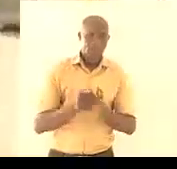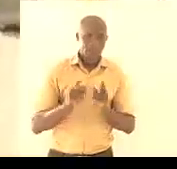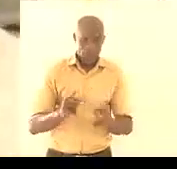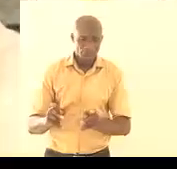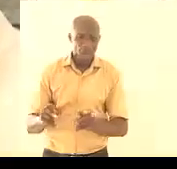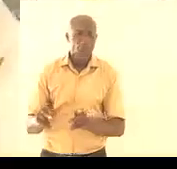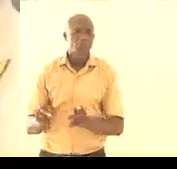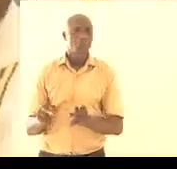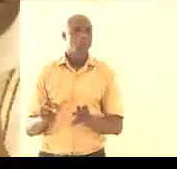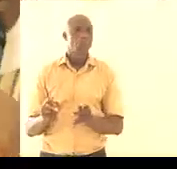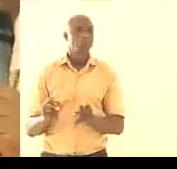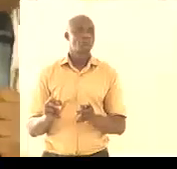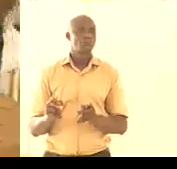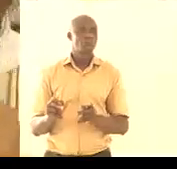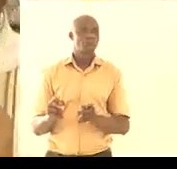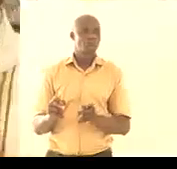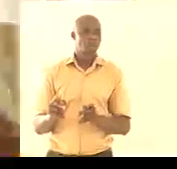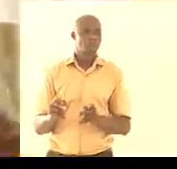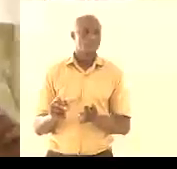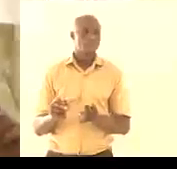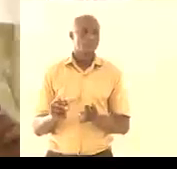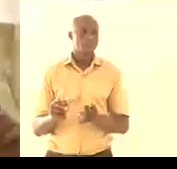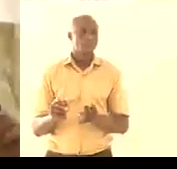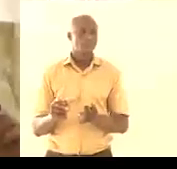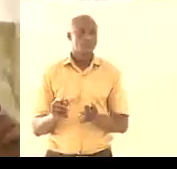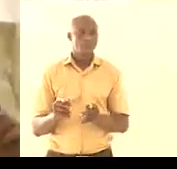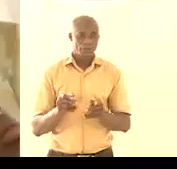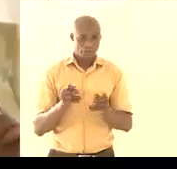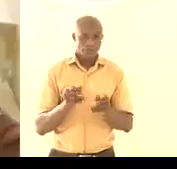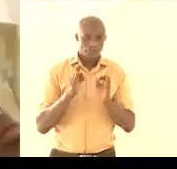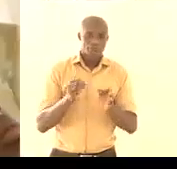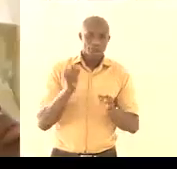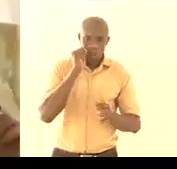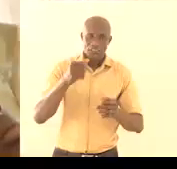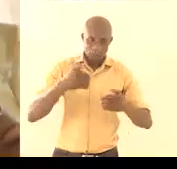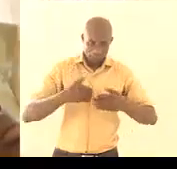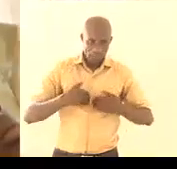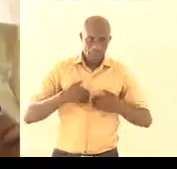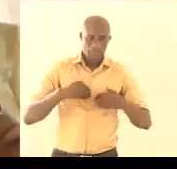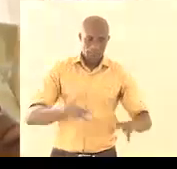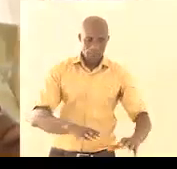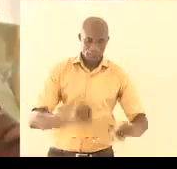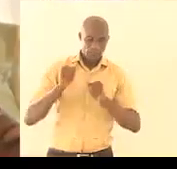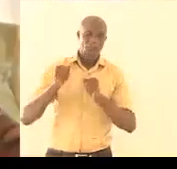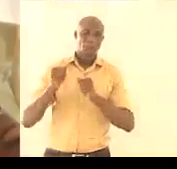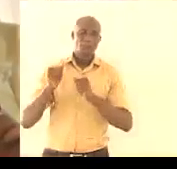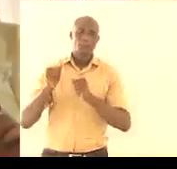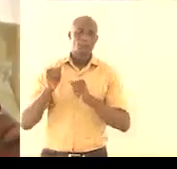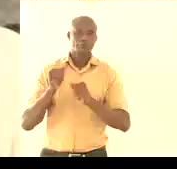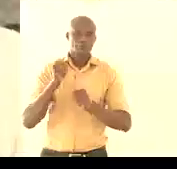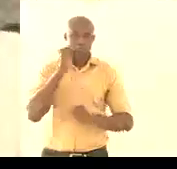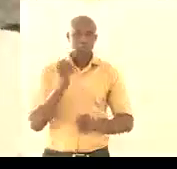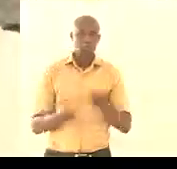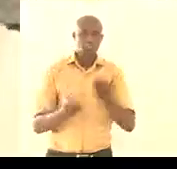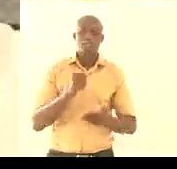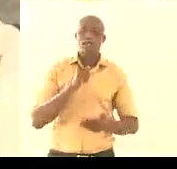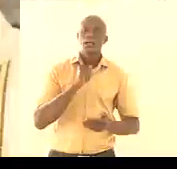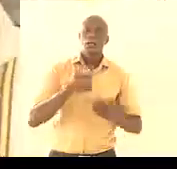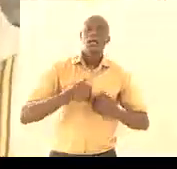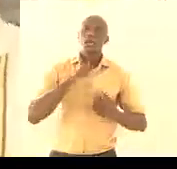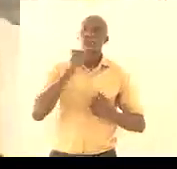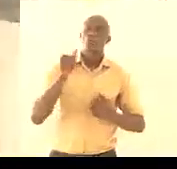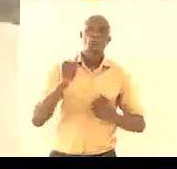of these jobless people, if she had adopted a number of them in her house, she might not have suffered